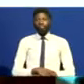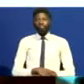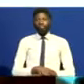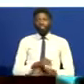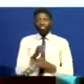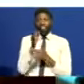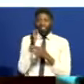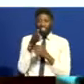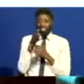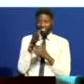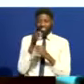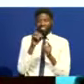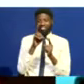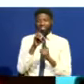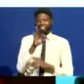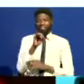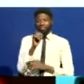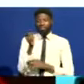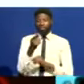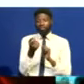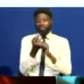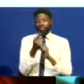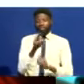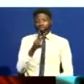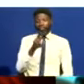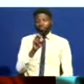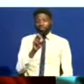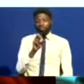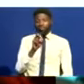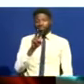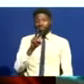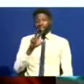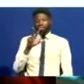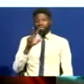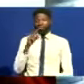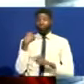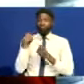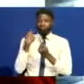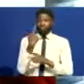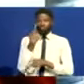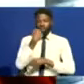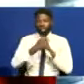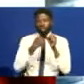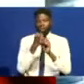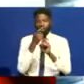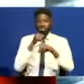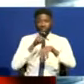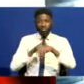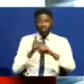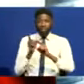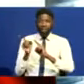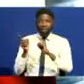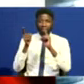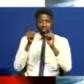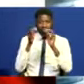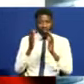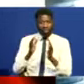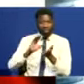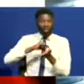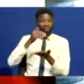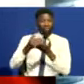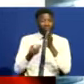Thursday, 30th November 2023, will mark 1 year since the inception of the Asla Fund, which was launched to